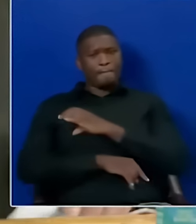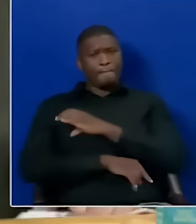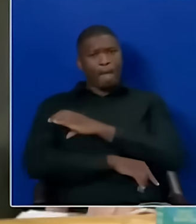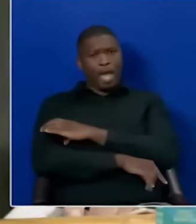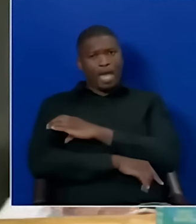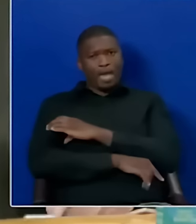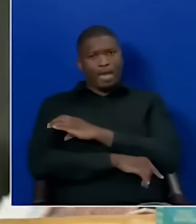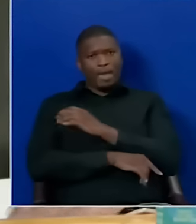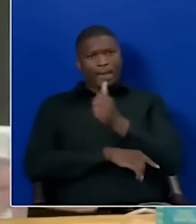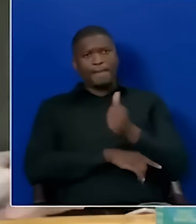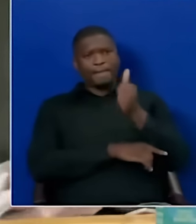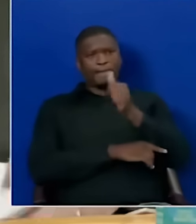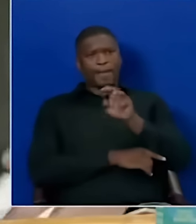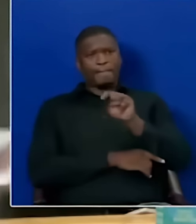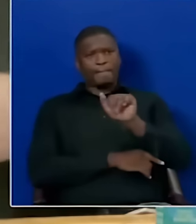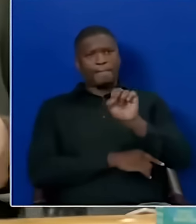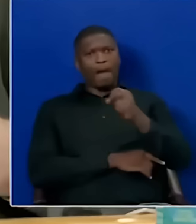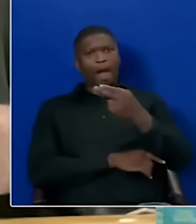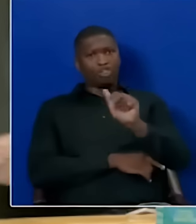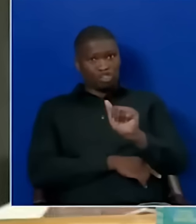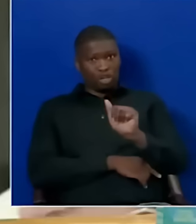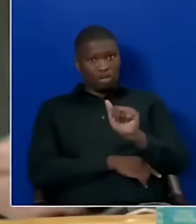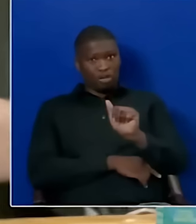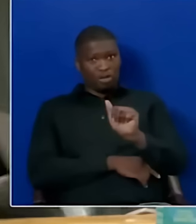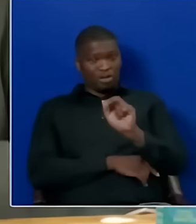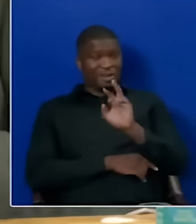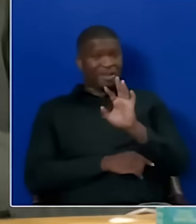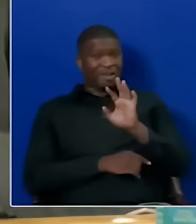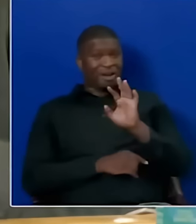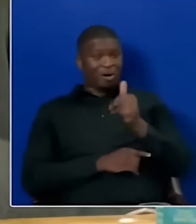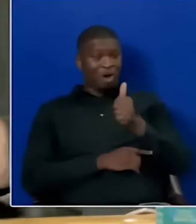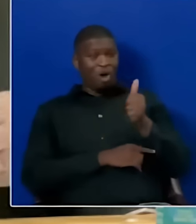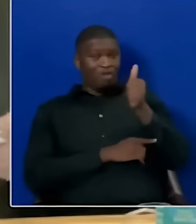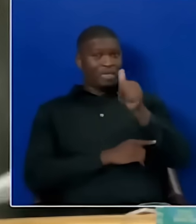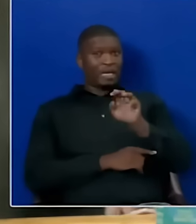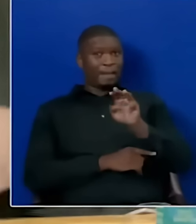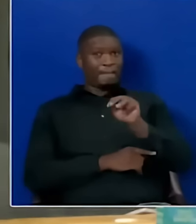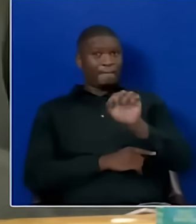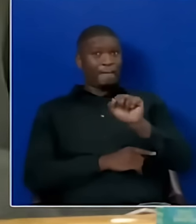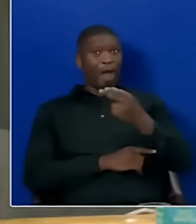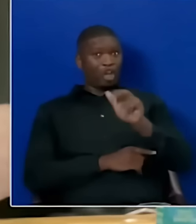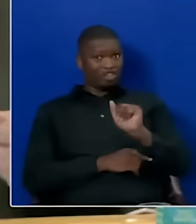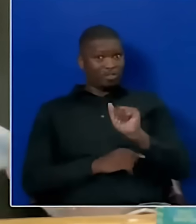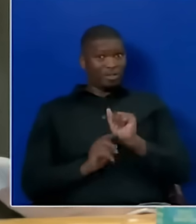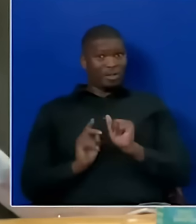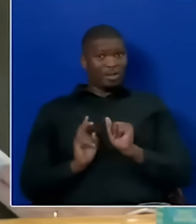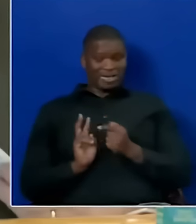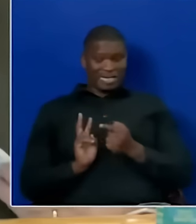And warrant officer Marsha was the partner